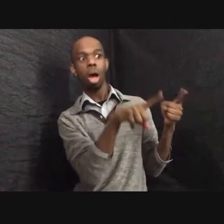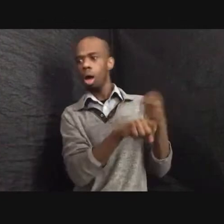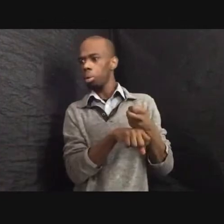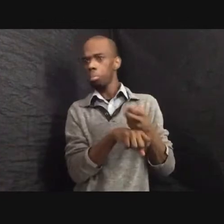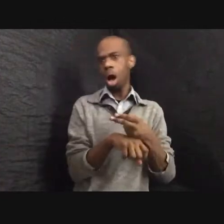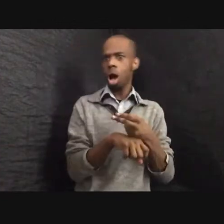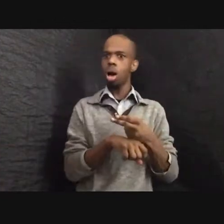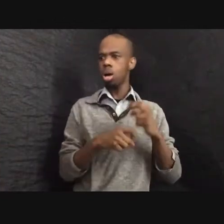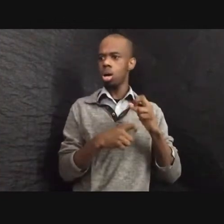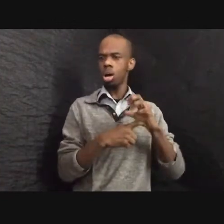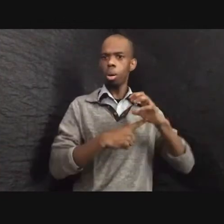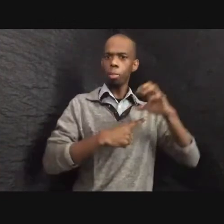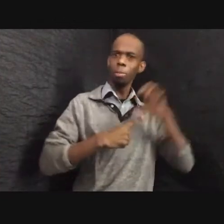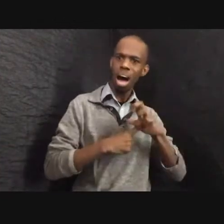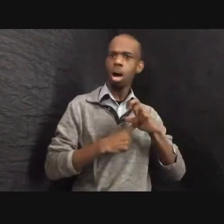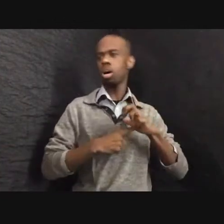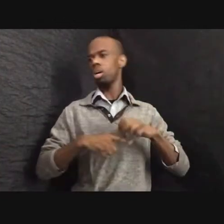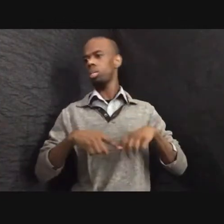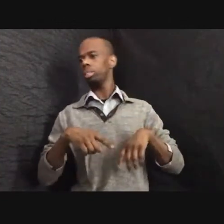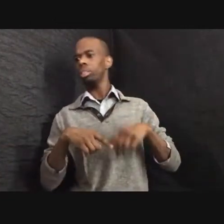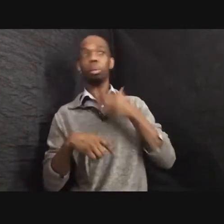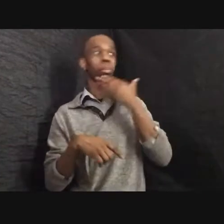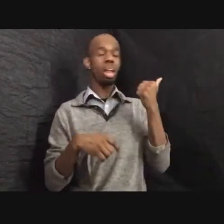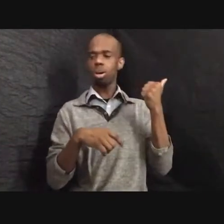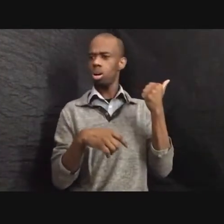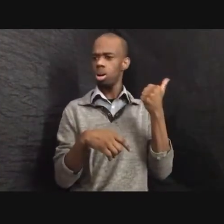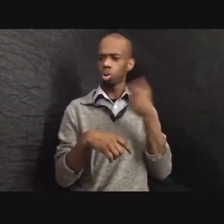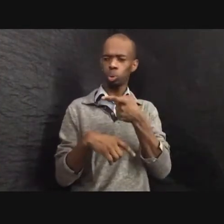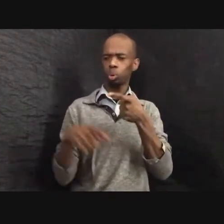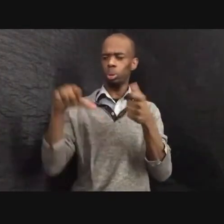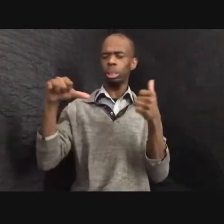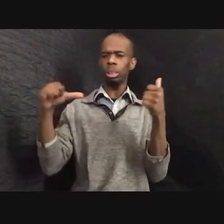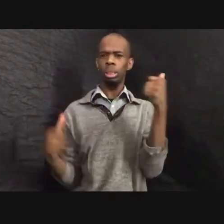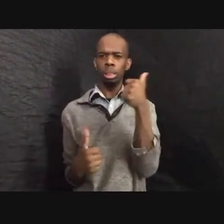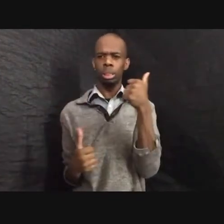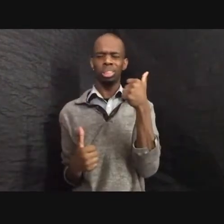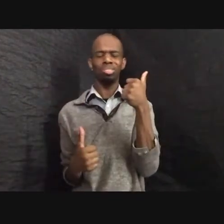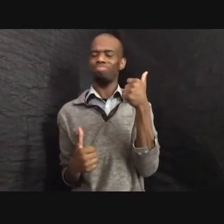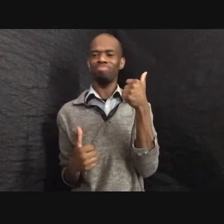hard, all that kind of, none of those things matter, because as we know as artists, when you hit that stage, you're singular.